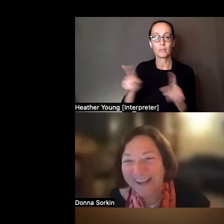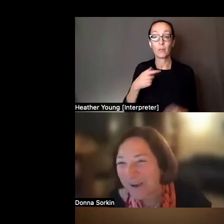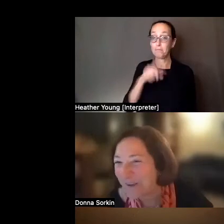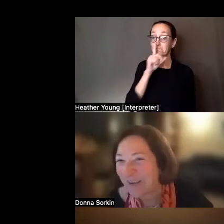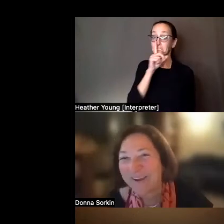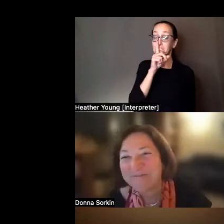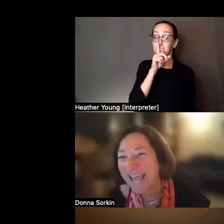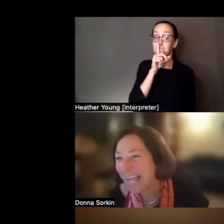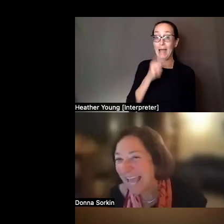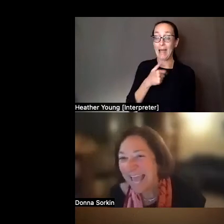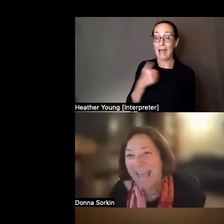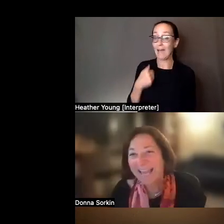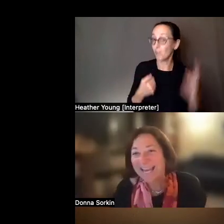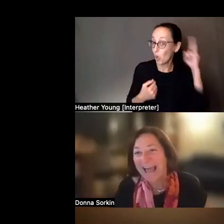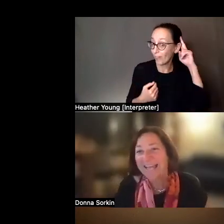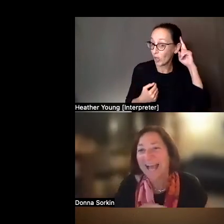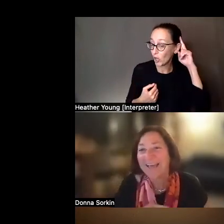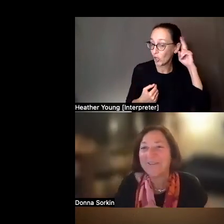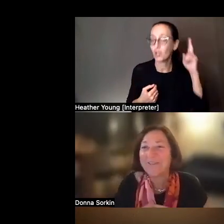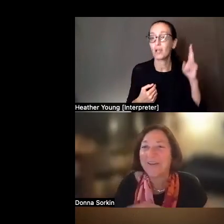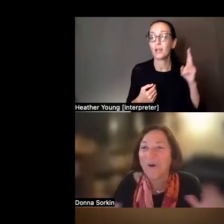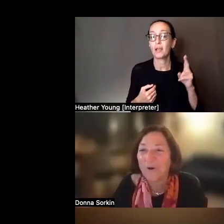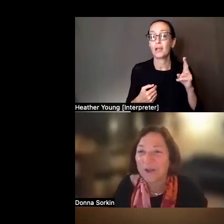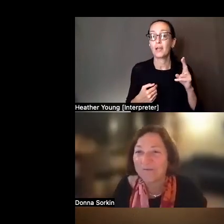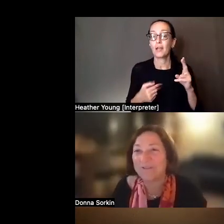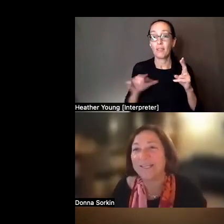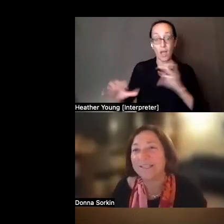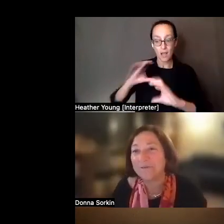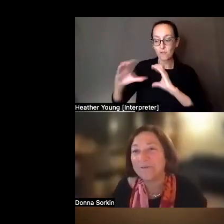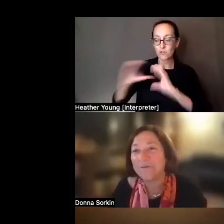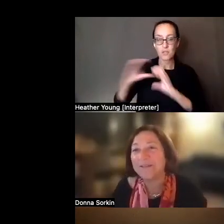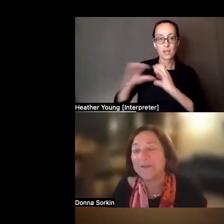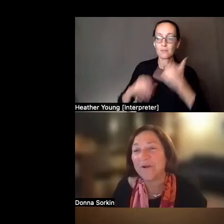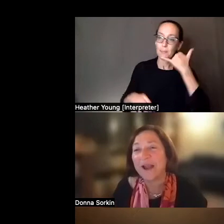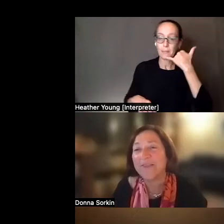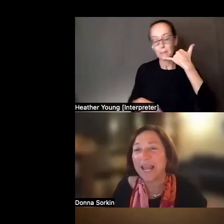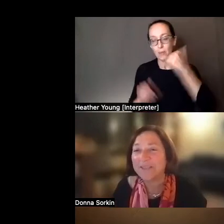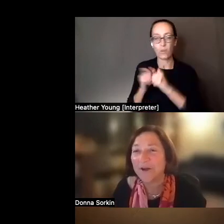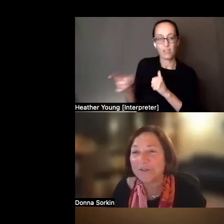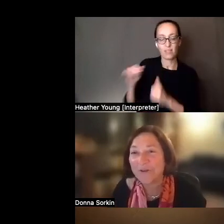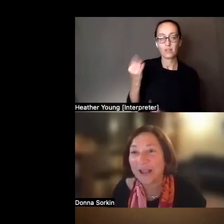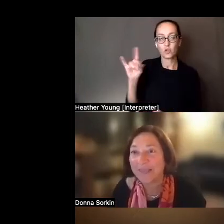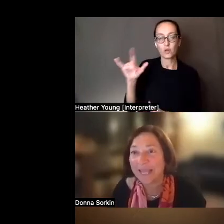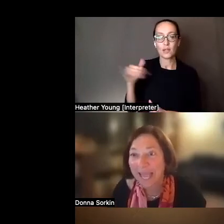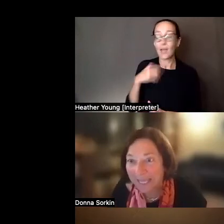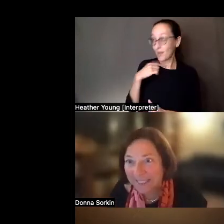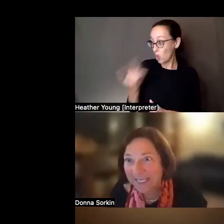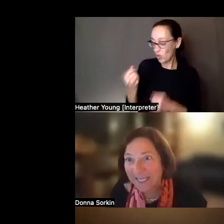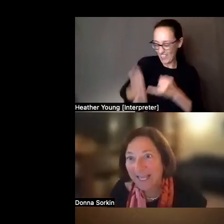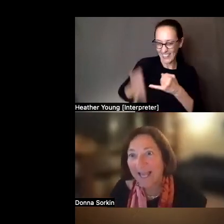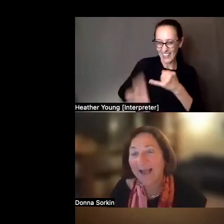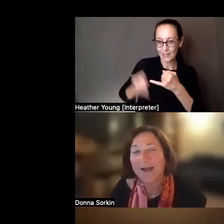had a cochlear implant. And I got through that whole conversation with her. And then I told her at the